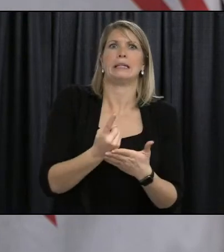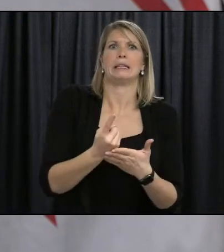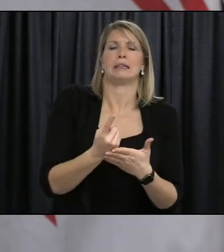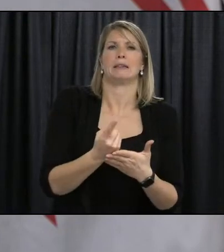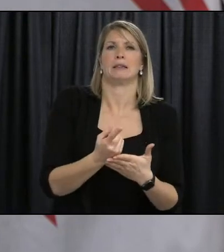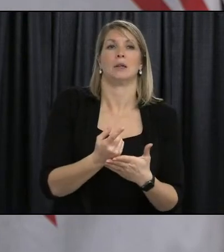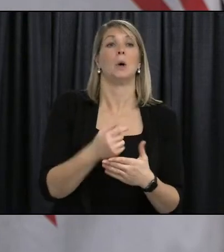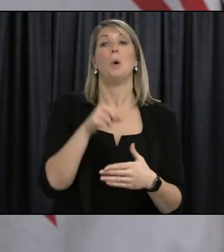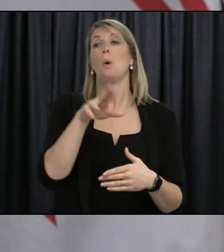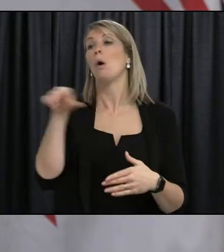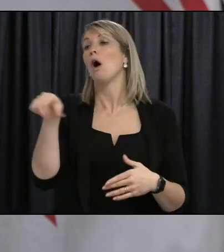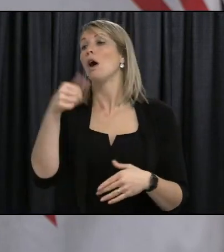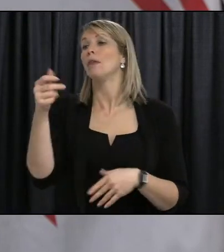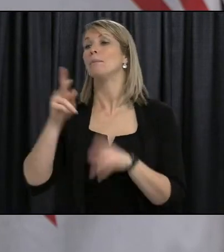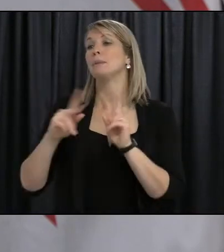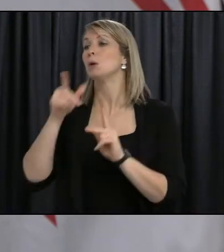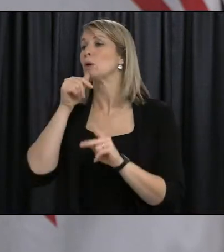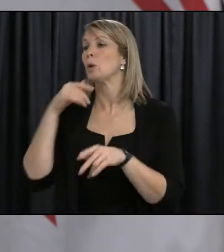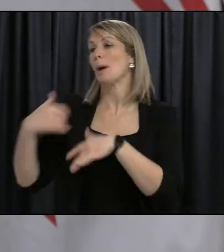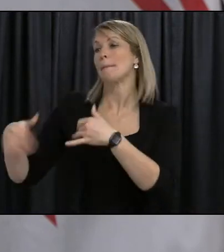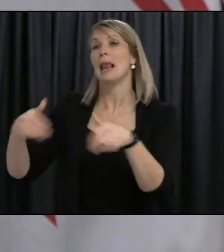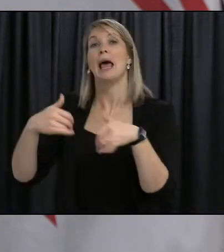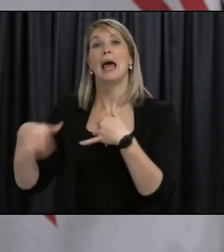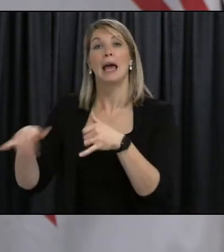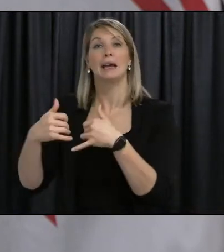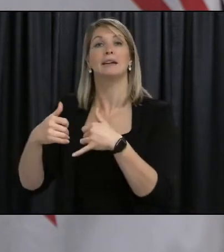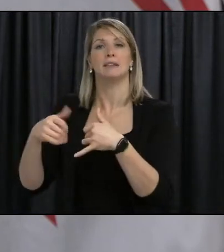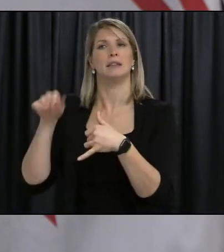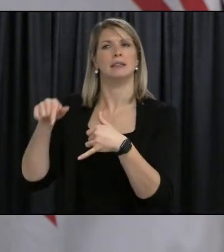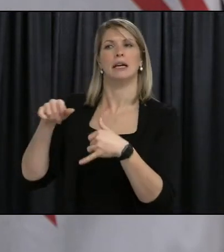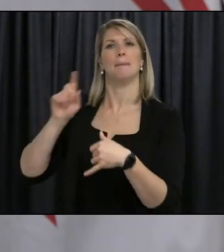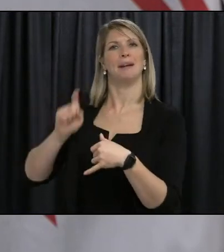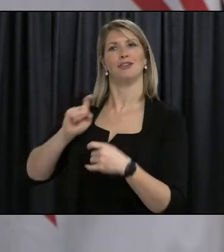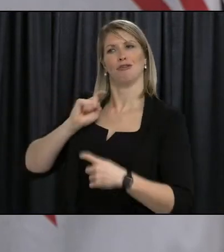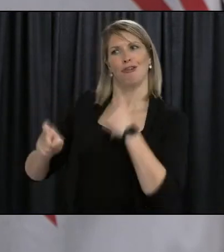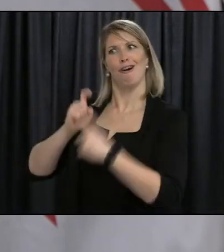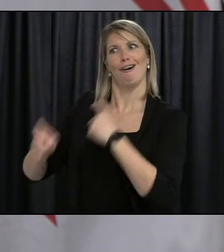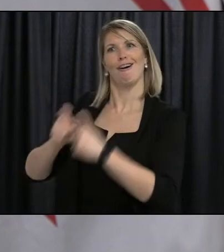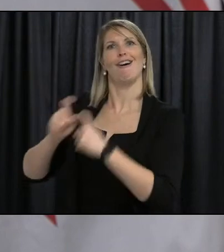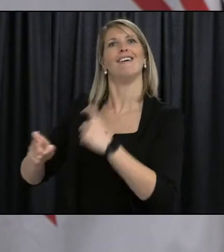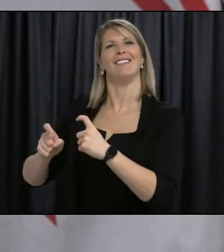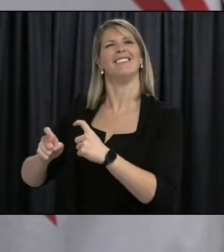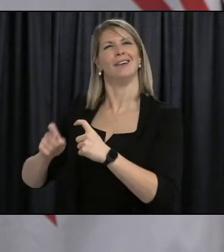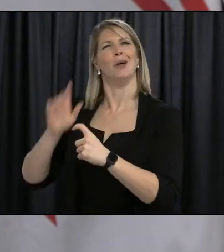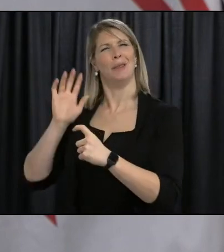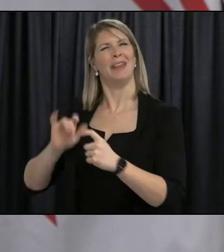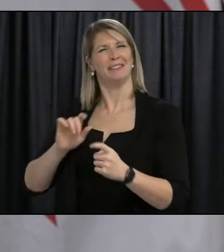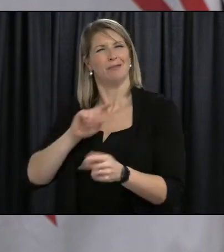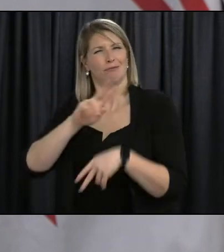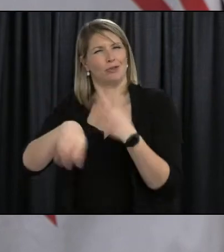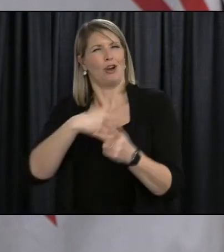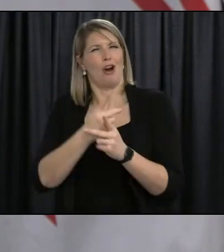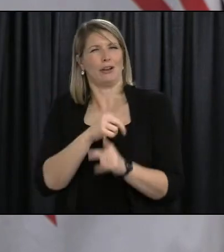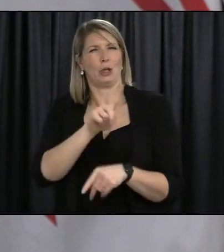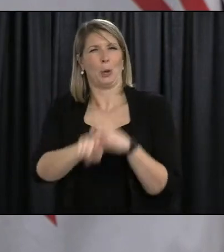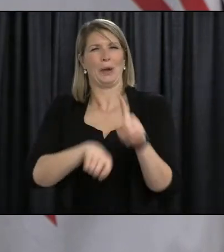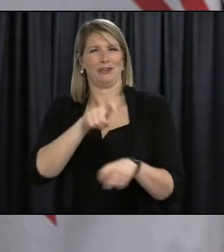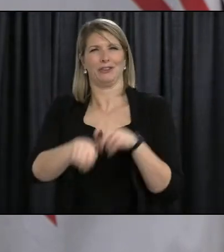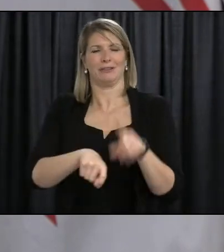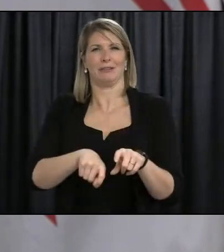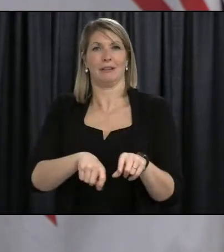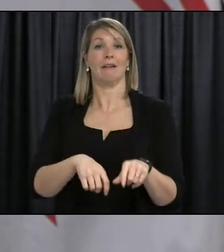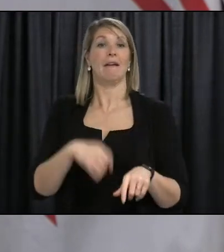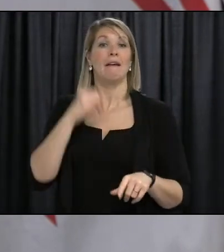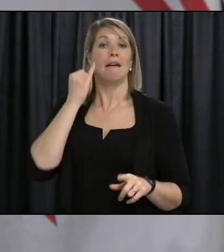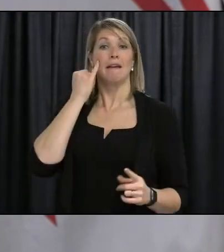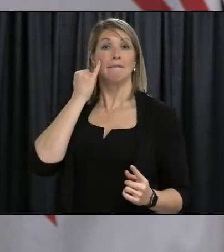played with that isn't in their class, those sorts of things. So those are all the questions. And then anyone who has been identified as